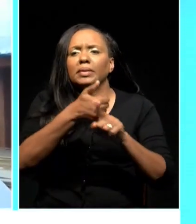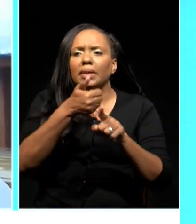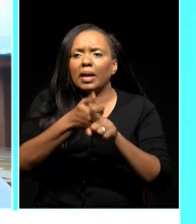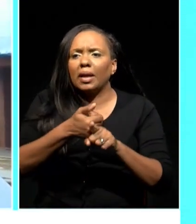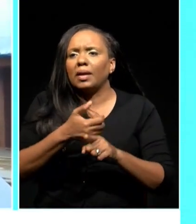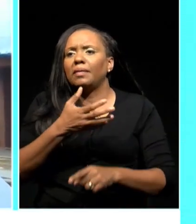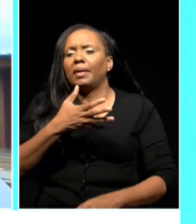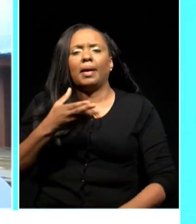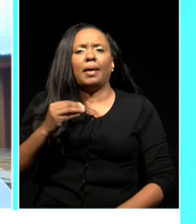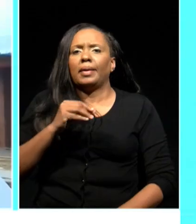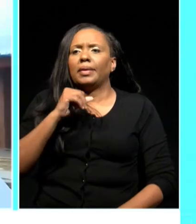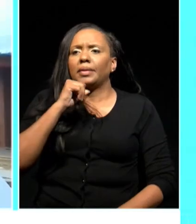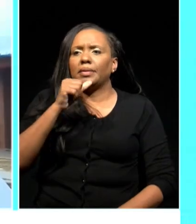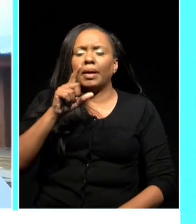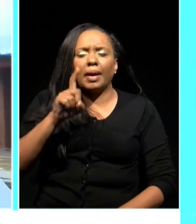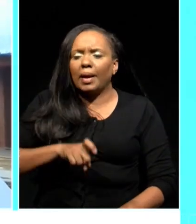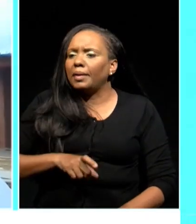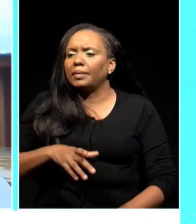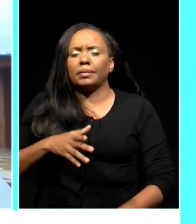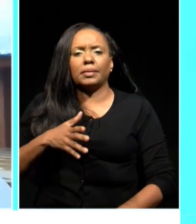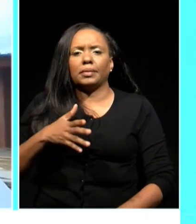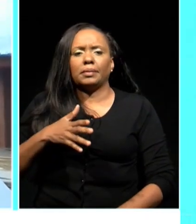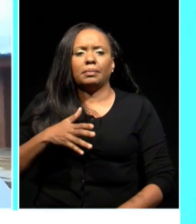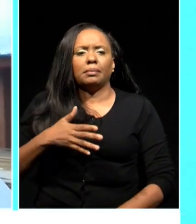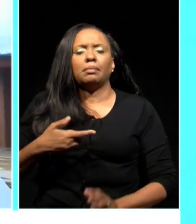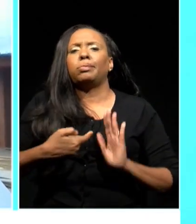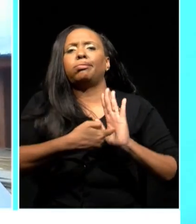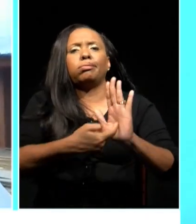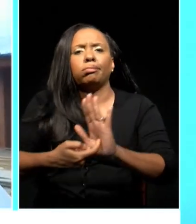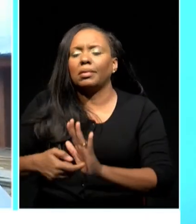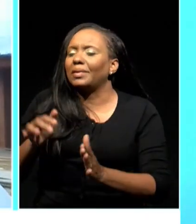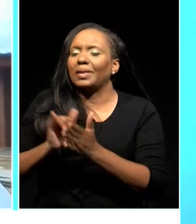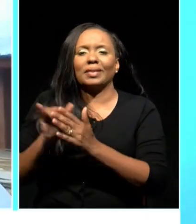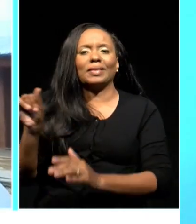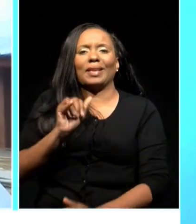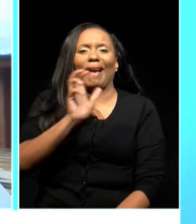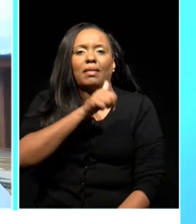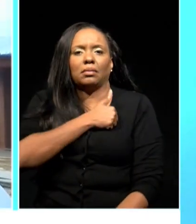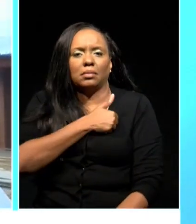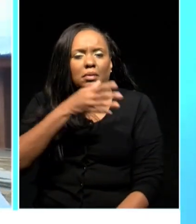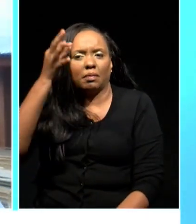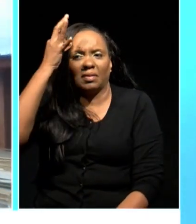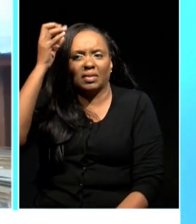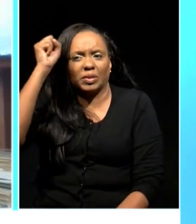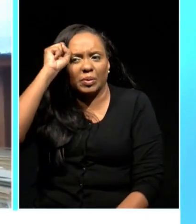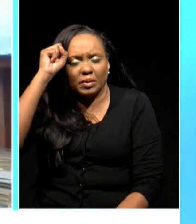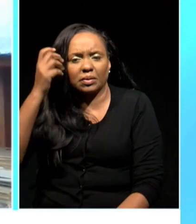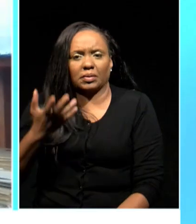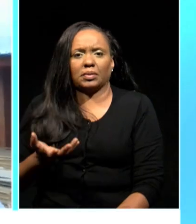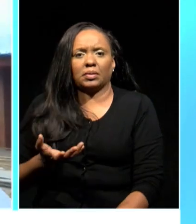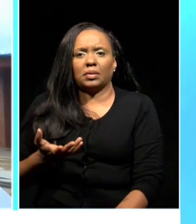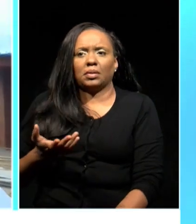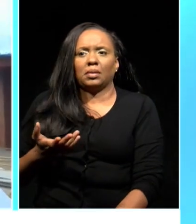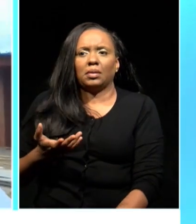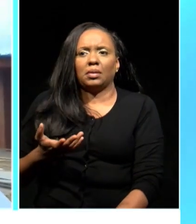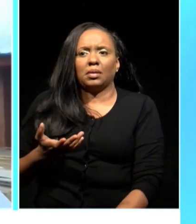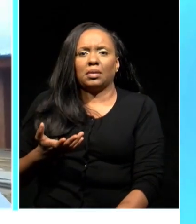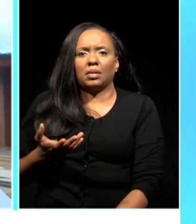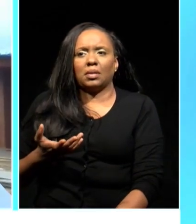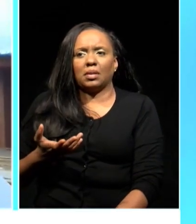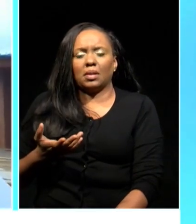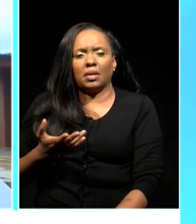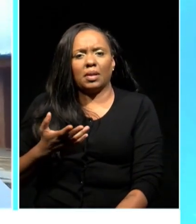is the attitude that Frondell Stewart had as well. And it had nothing to do with the fact that you should not lead by paying an interest in all your